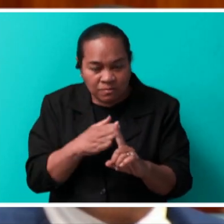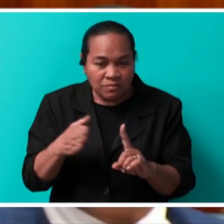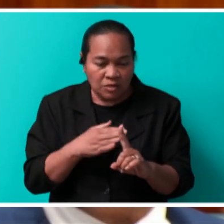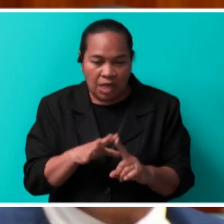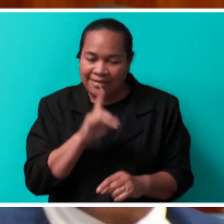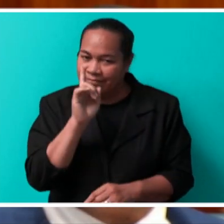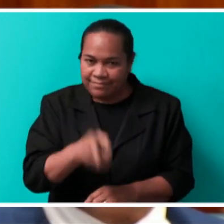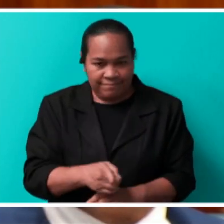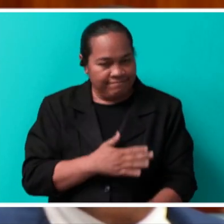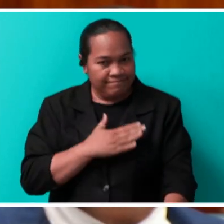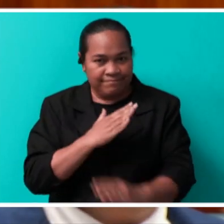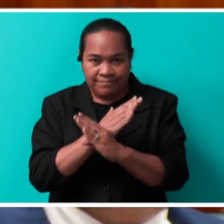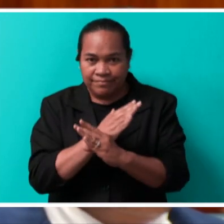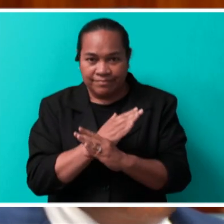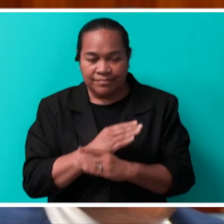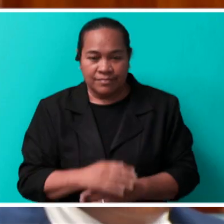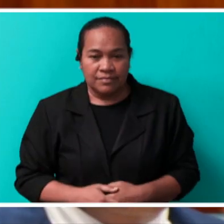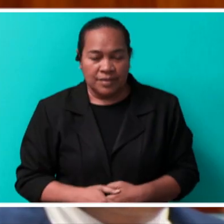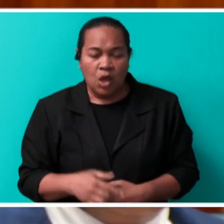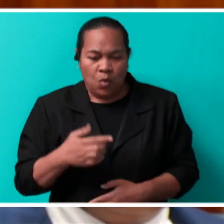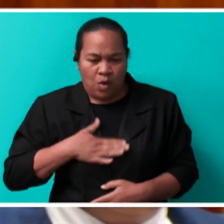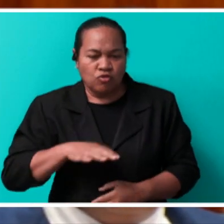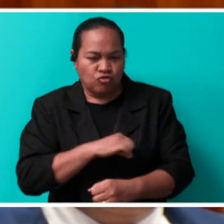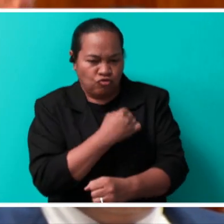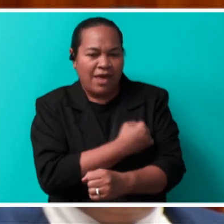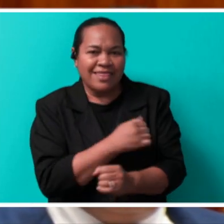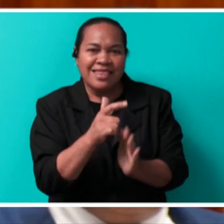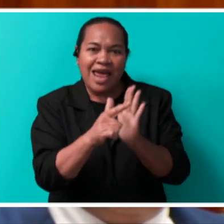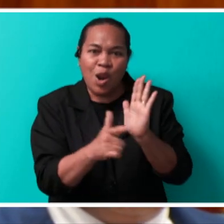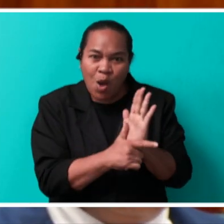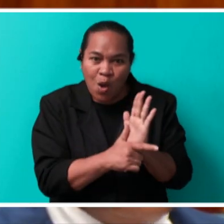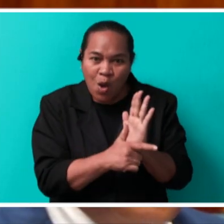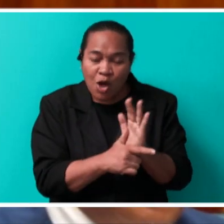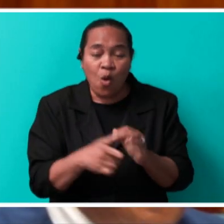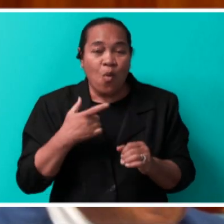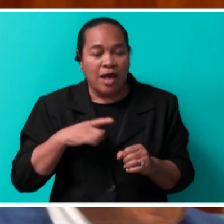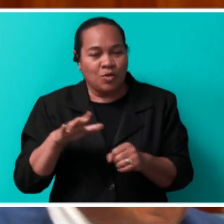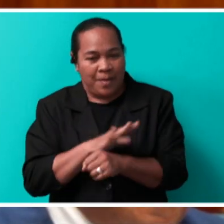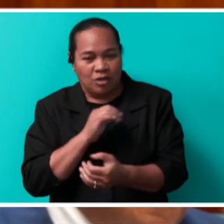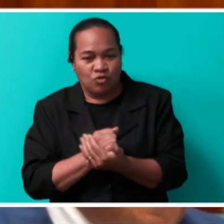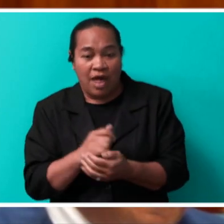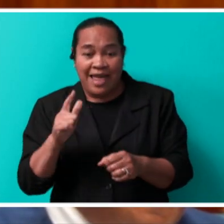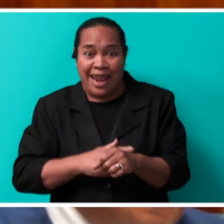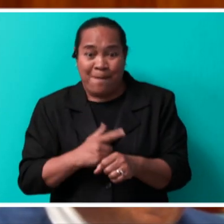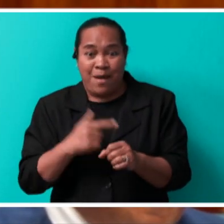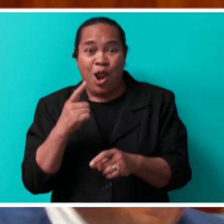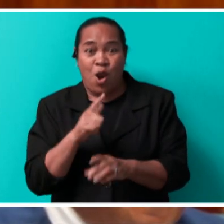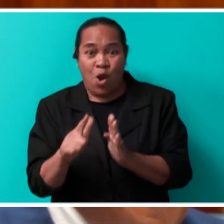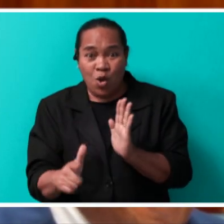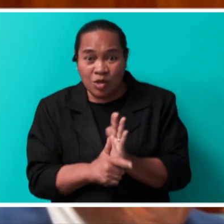sir, we are strengthening the laws to make sure, the labor laws, to make sure